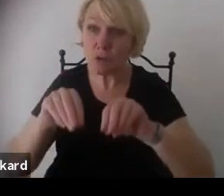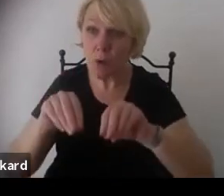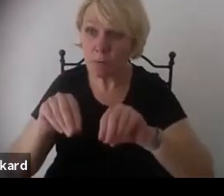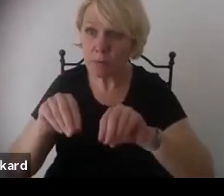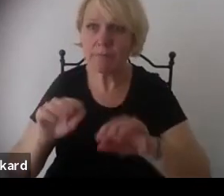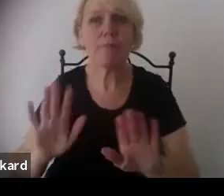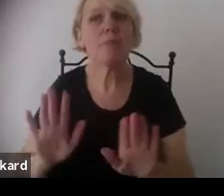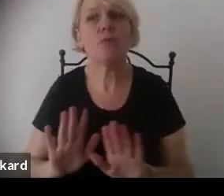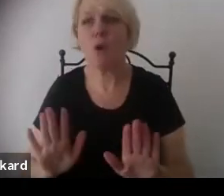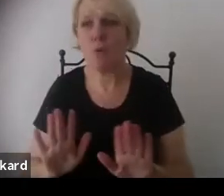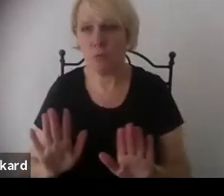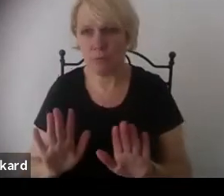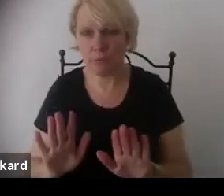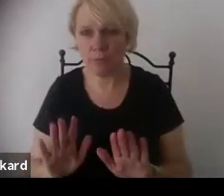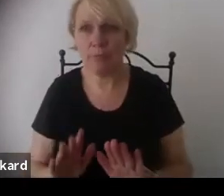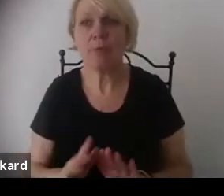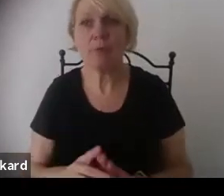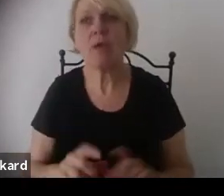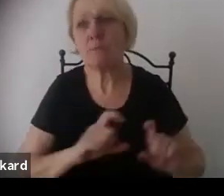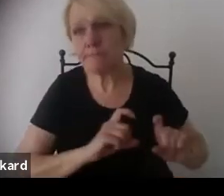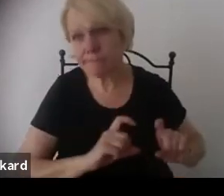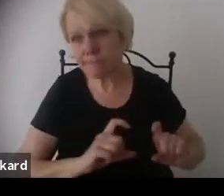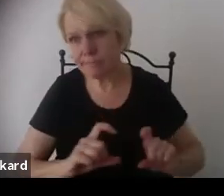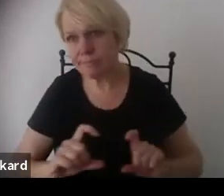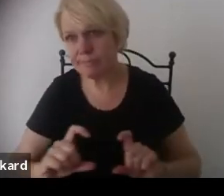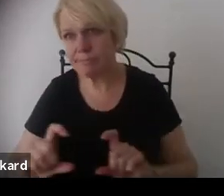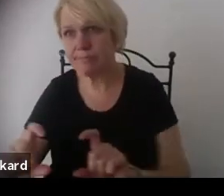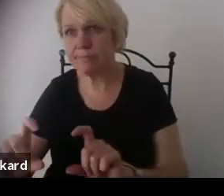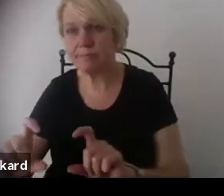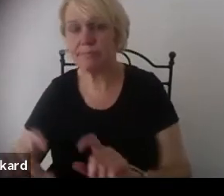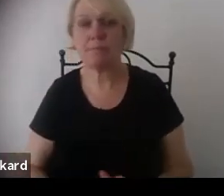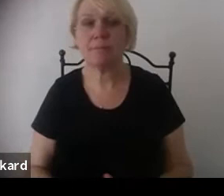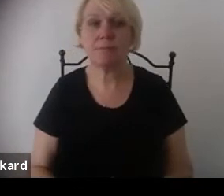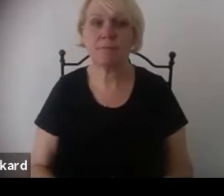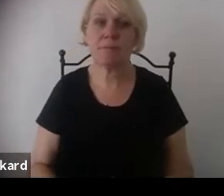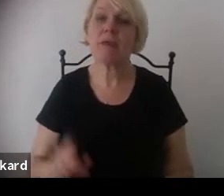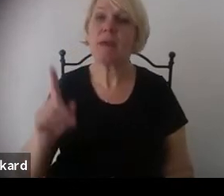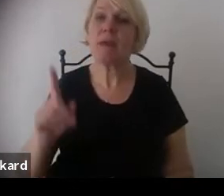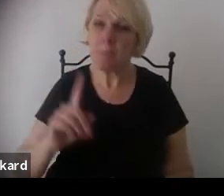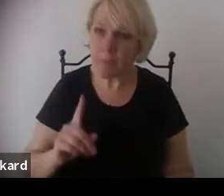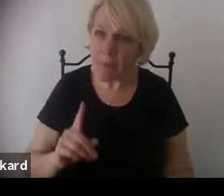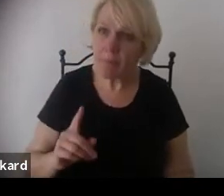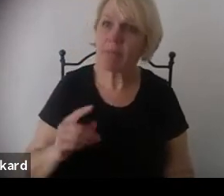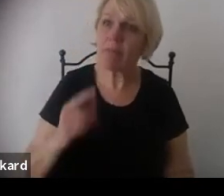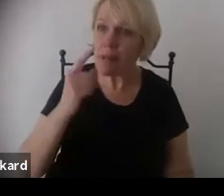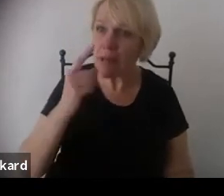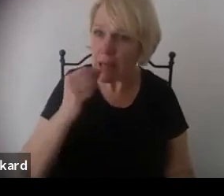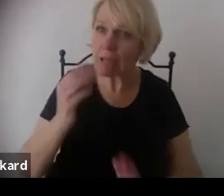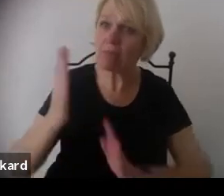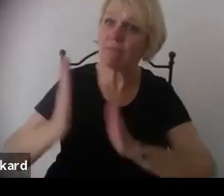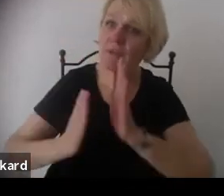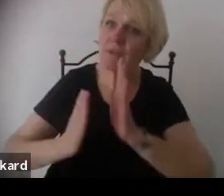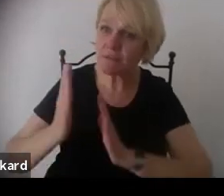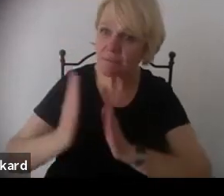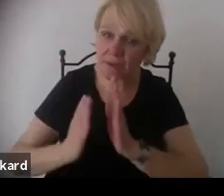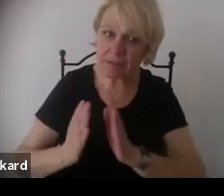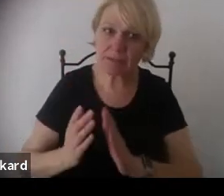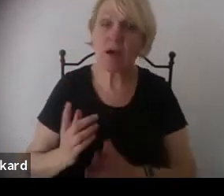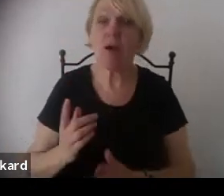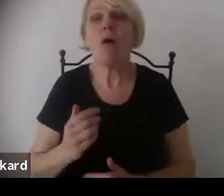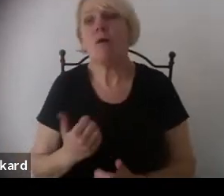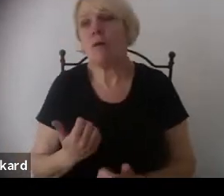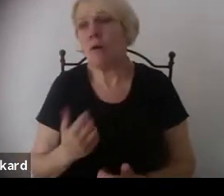during all of this period, the people have continued to be seen face-to-face. Obviously, we've had to be very,